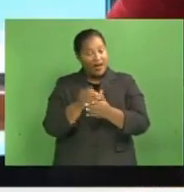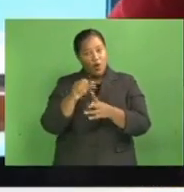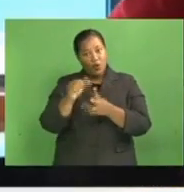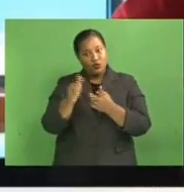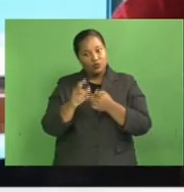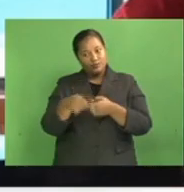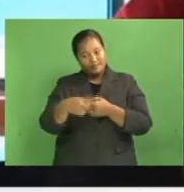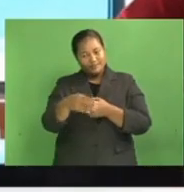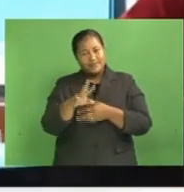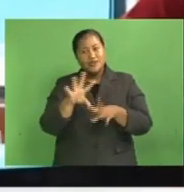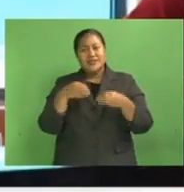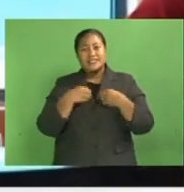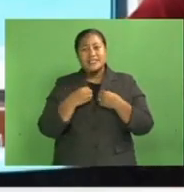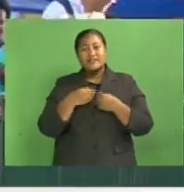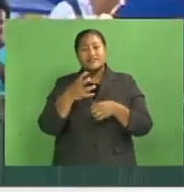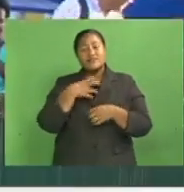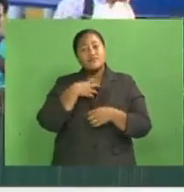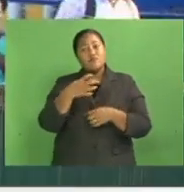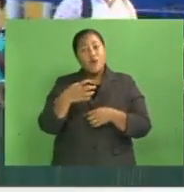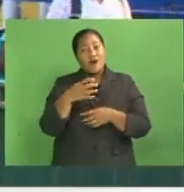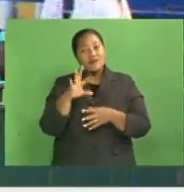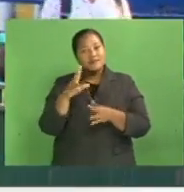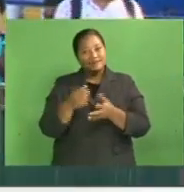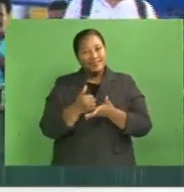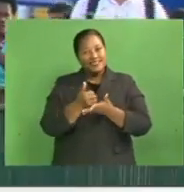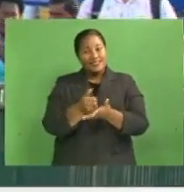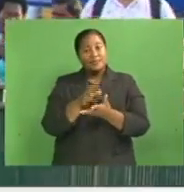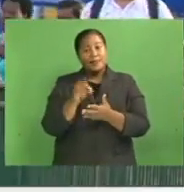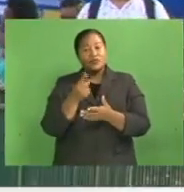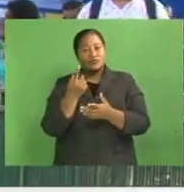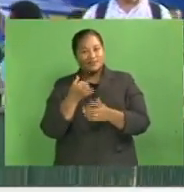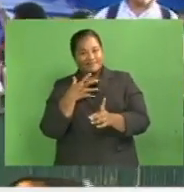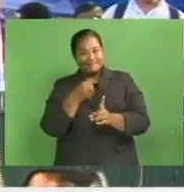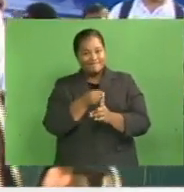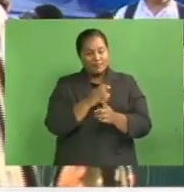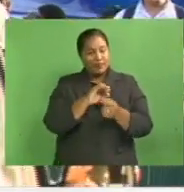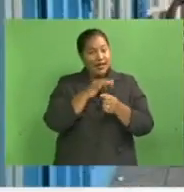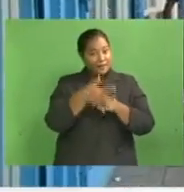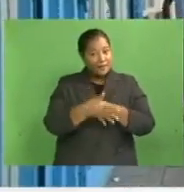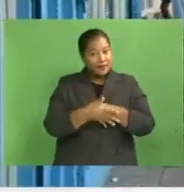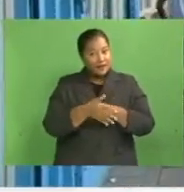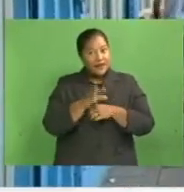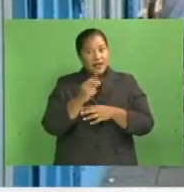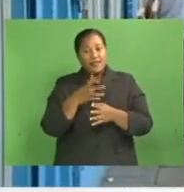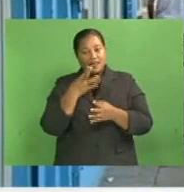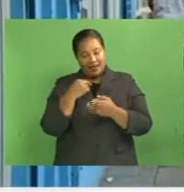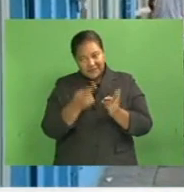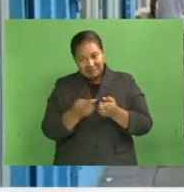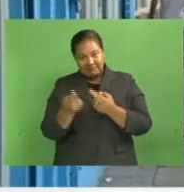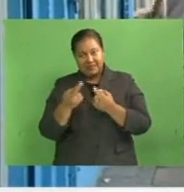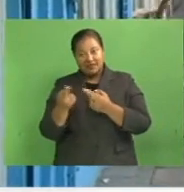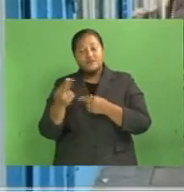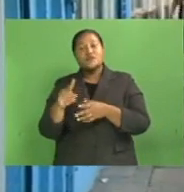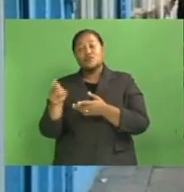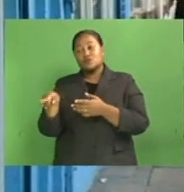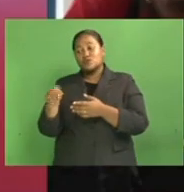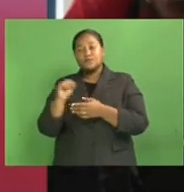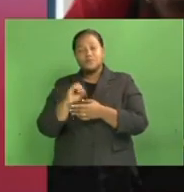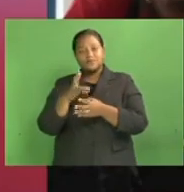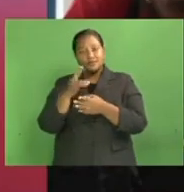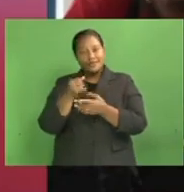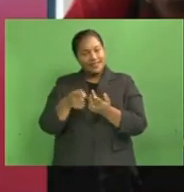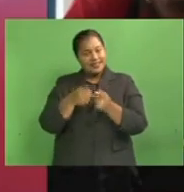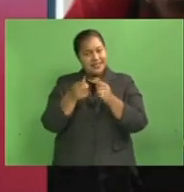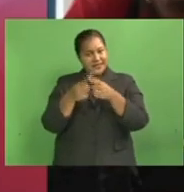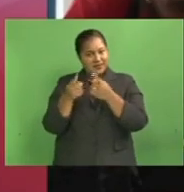requests for more assistance by those affected by the pandemic, and relevant referrals have been done for these cases. At